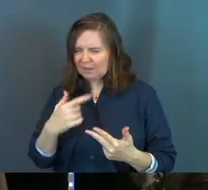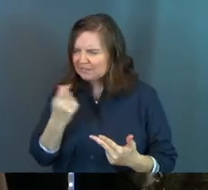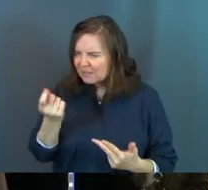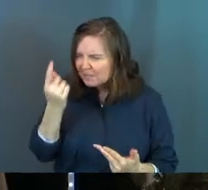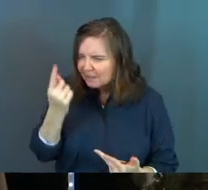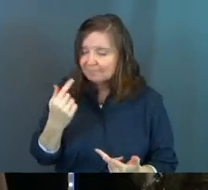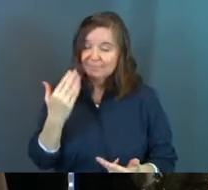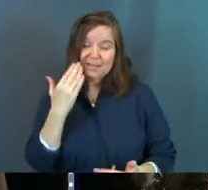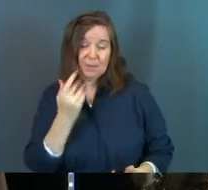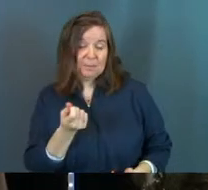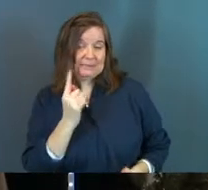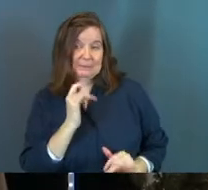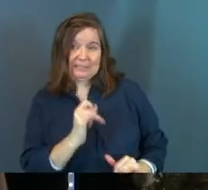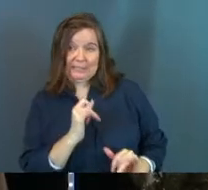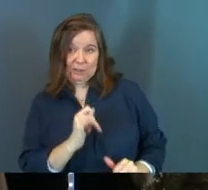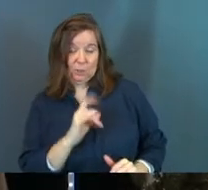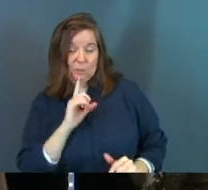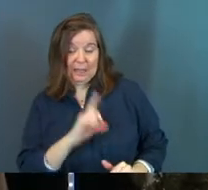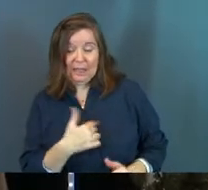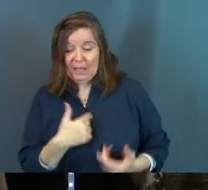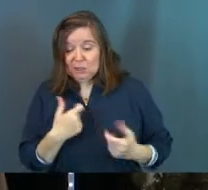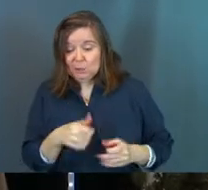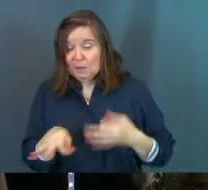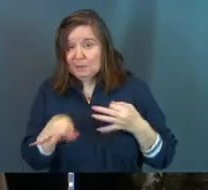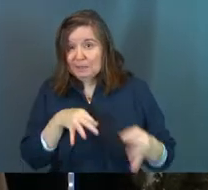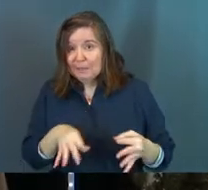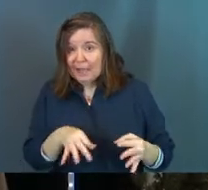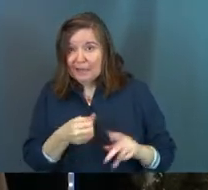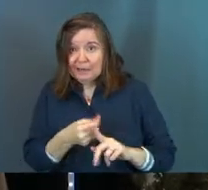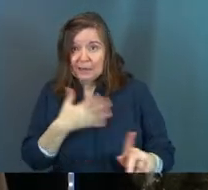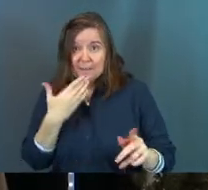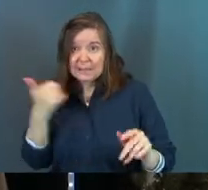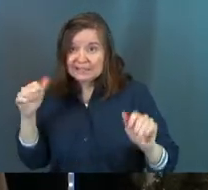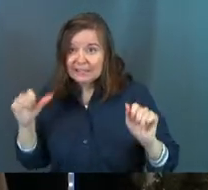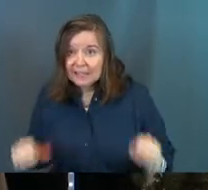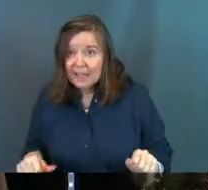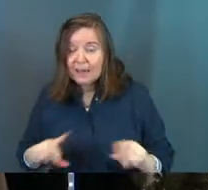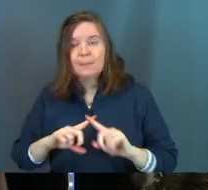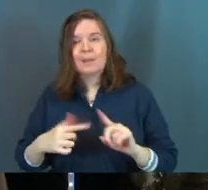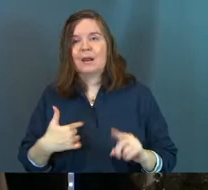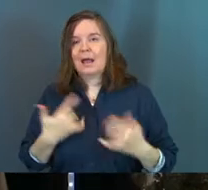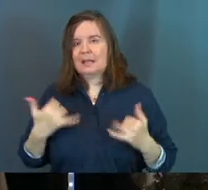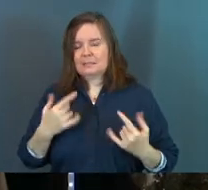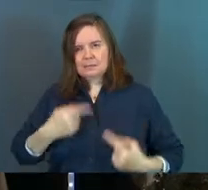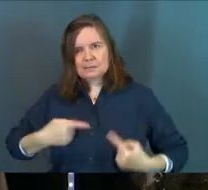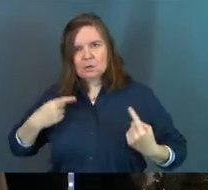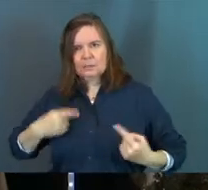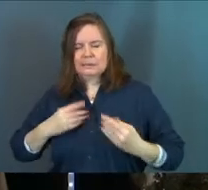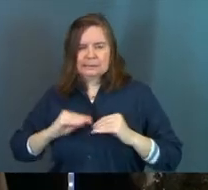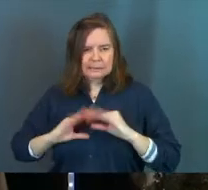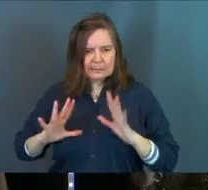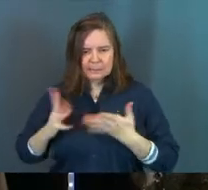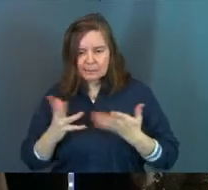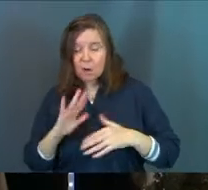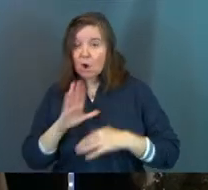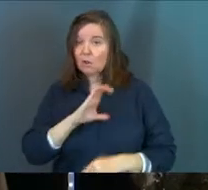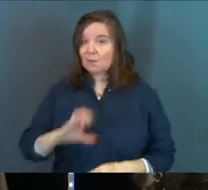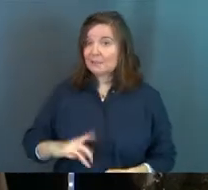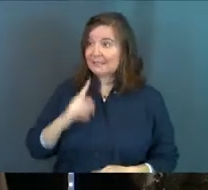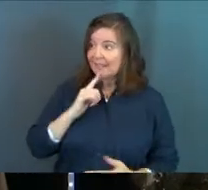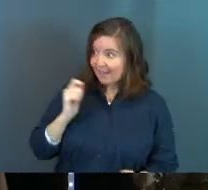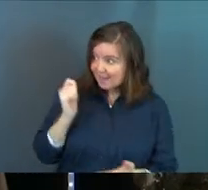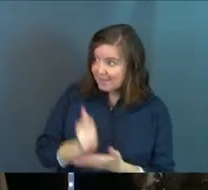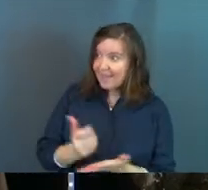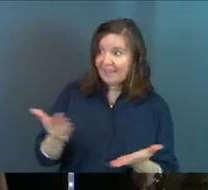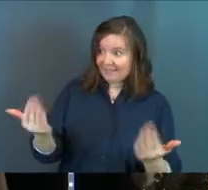me either, really. I can try to explain it to you as best as I can, but I still struggle with it. And all the Christians said,